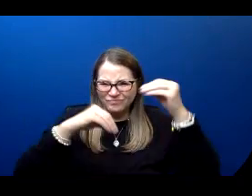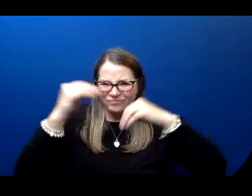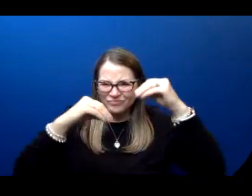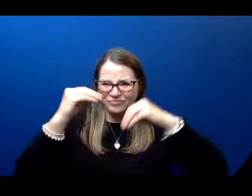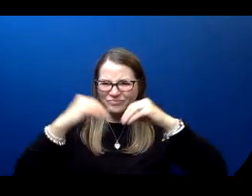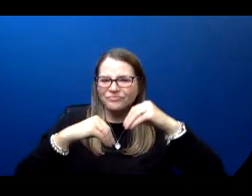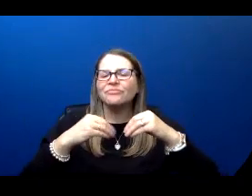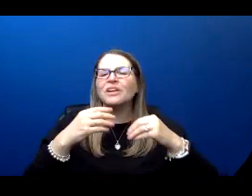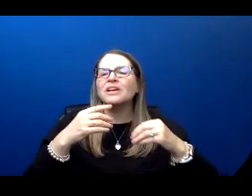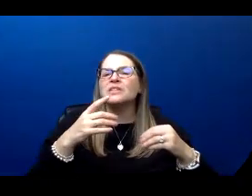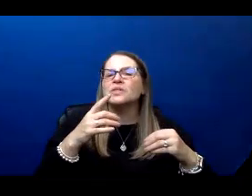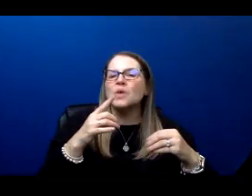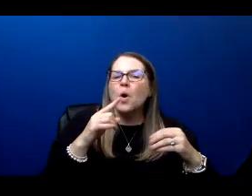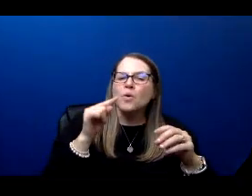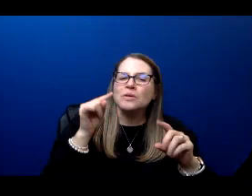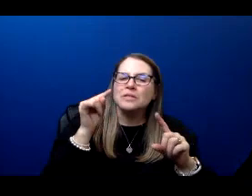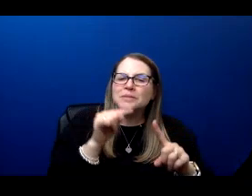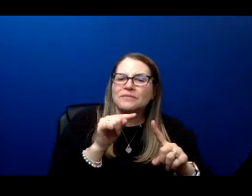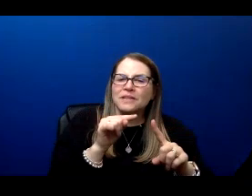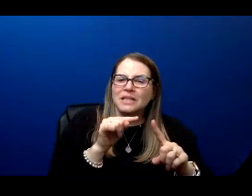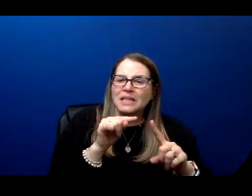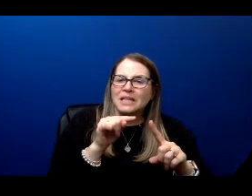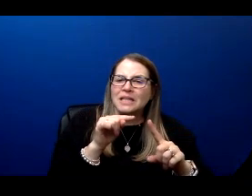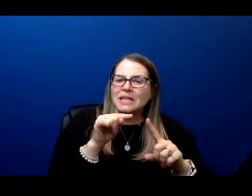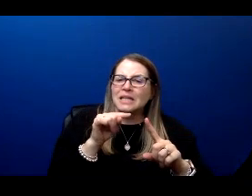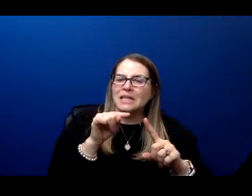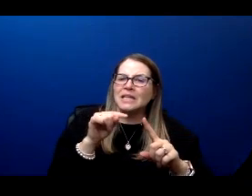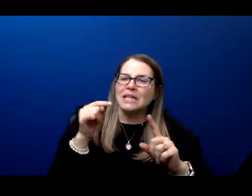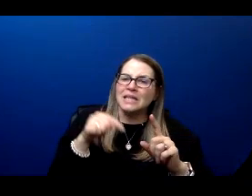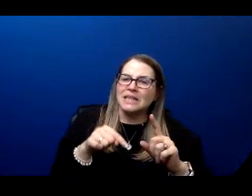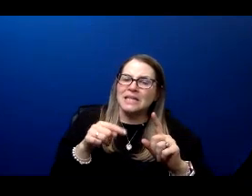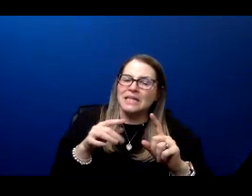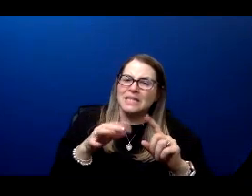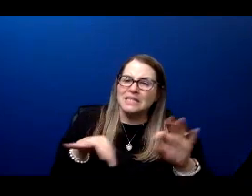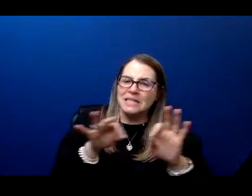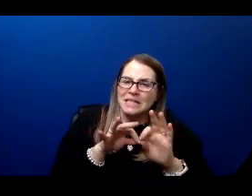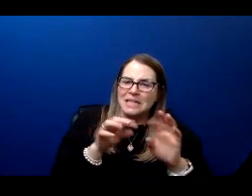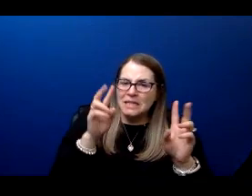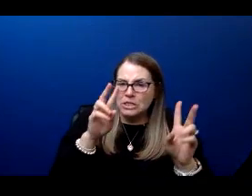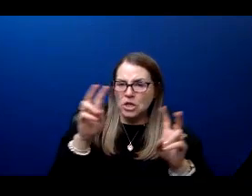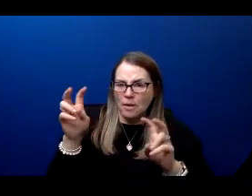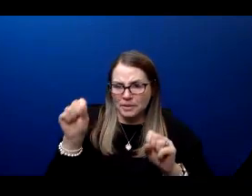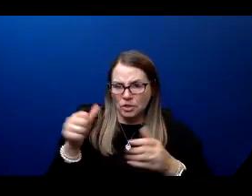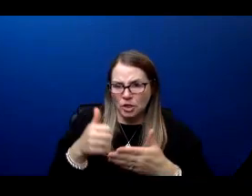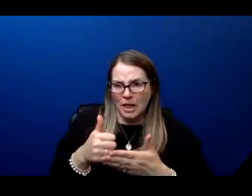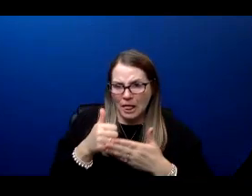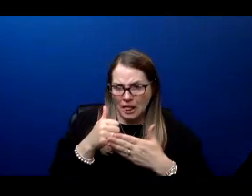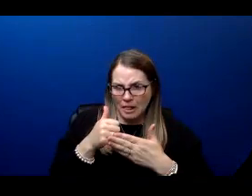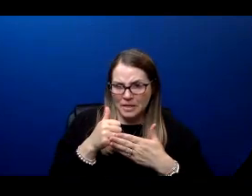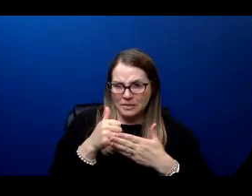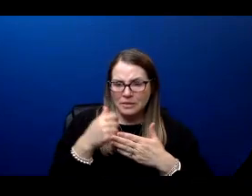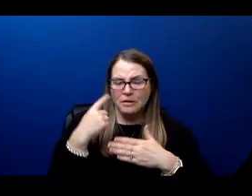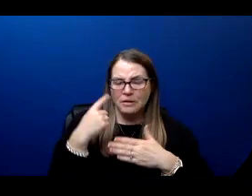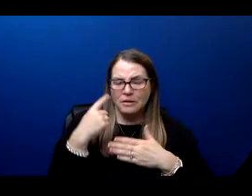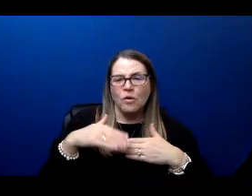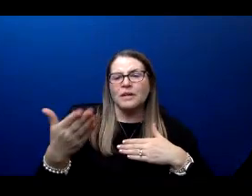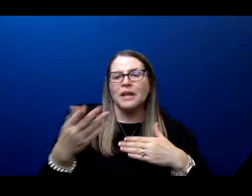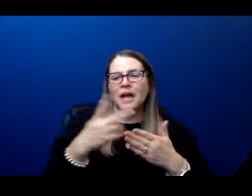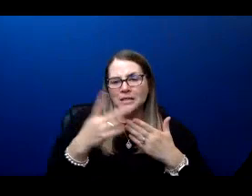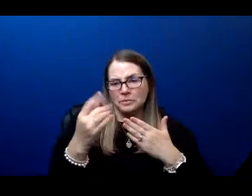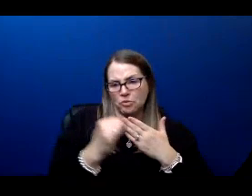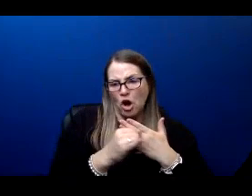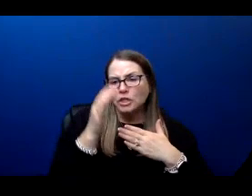especially this key topics could help us, for the next project that we're